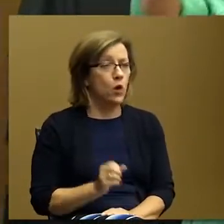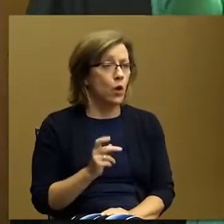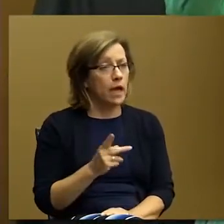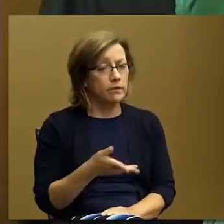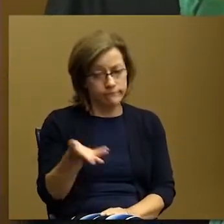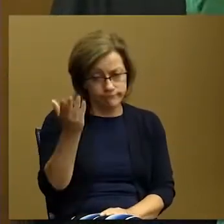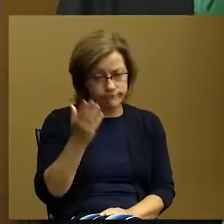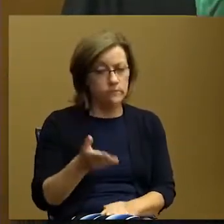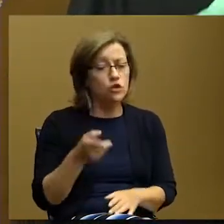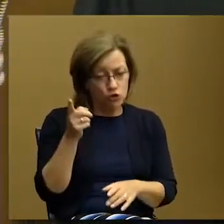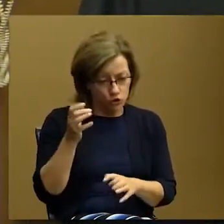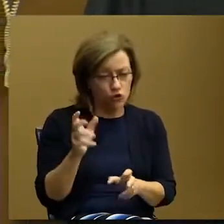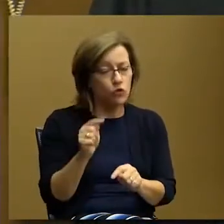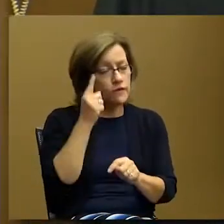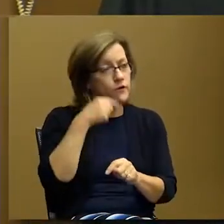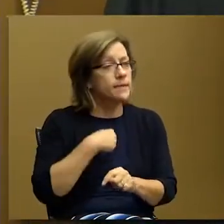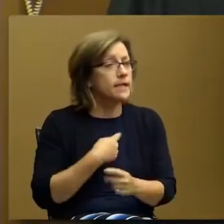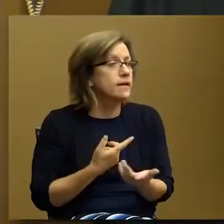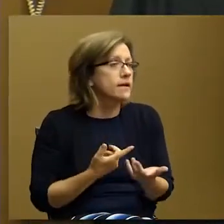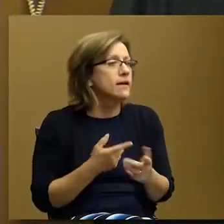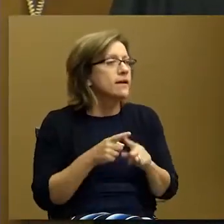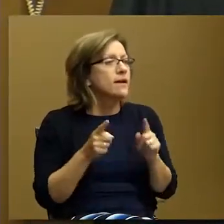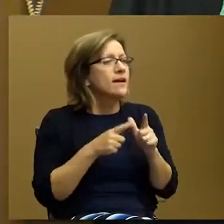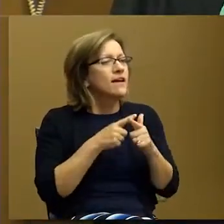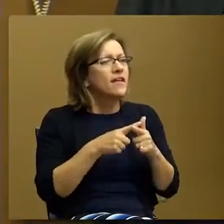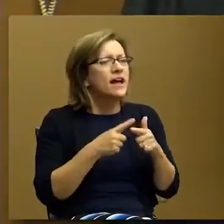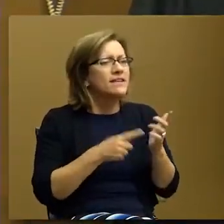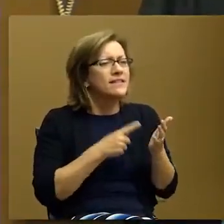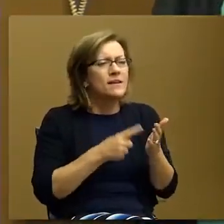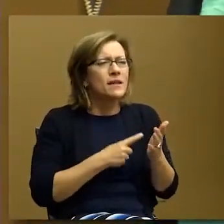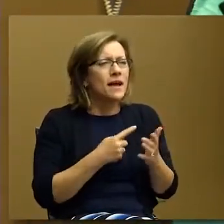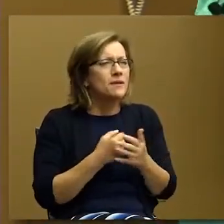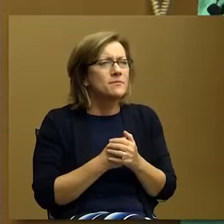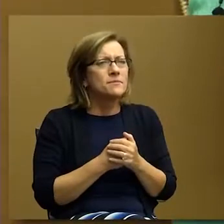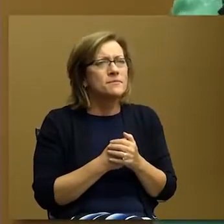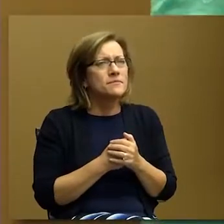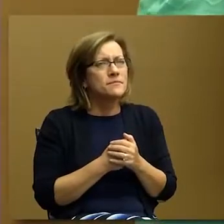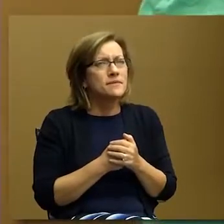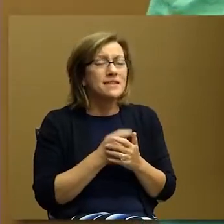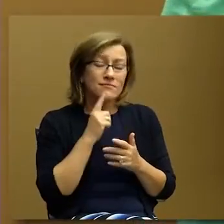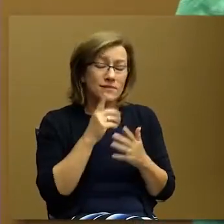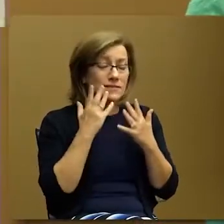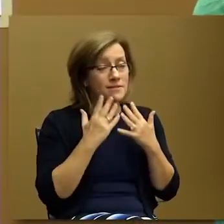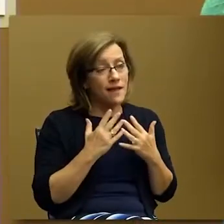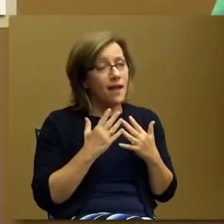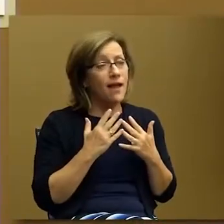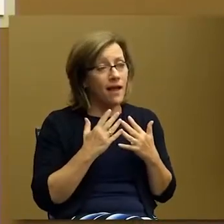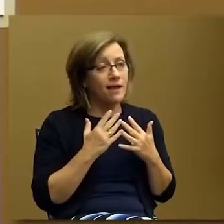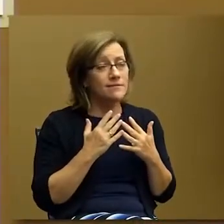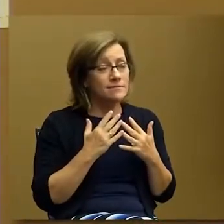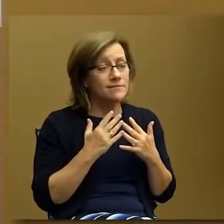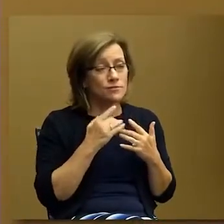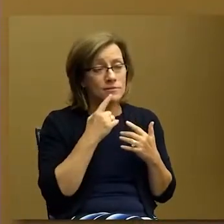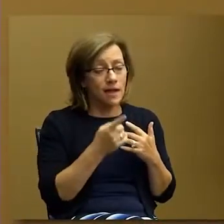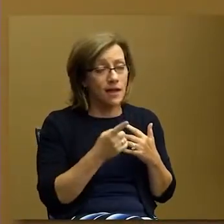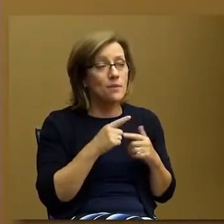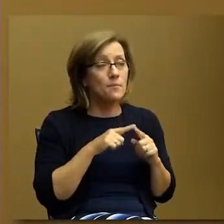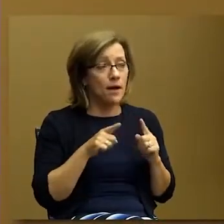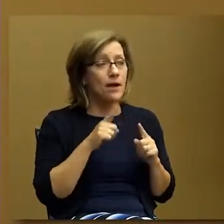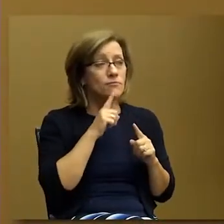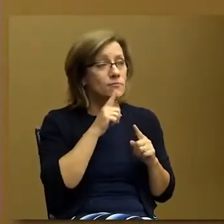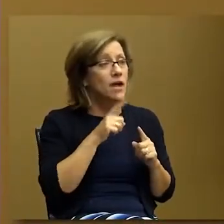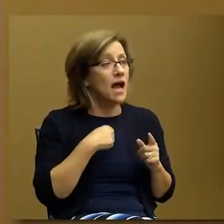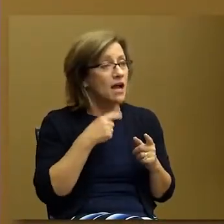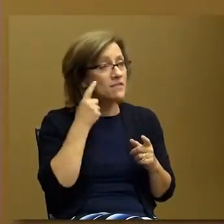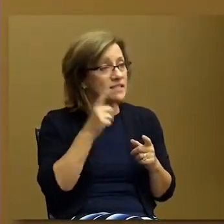do for me. You know, but then they sometimes, and this is a very sad sad thing, but I've seen kids that